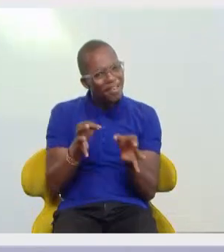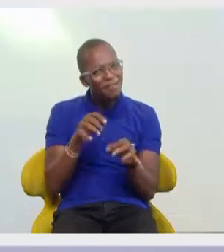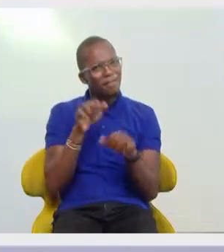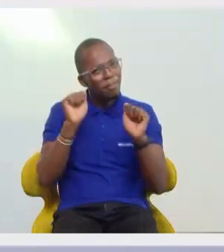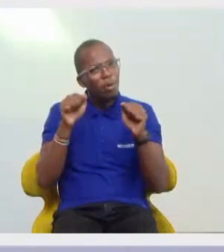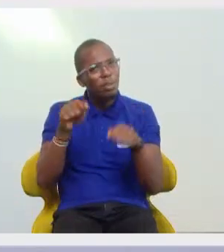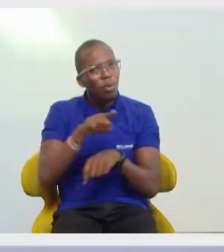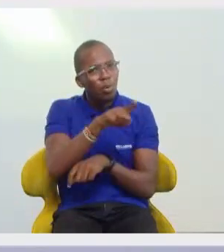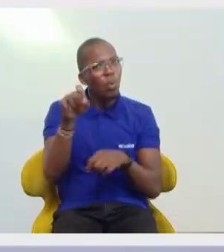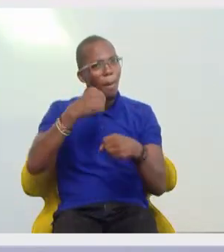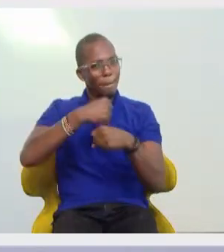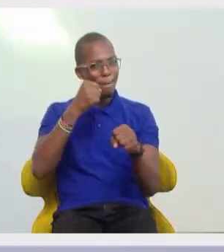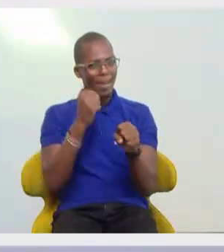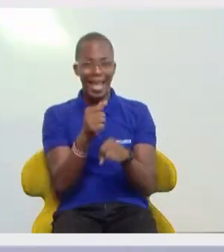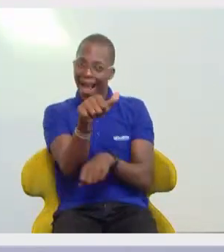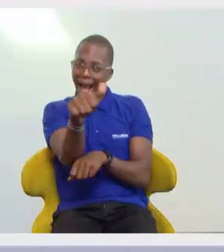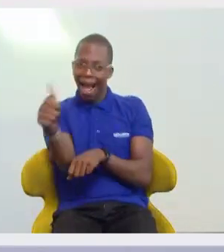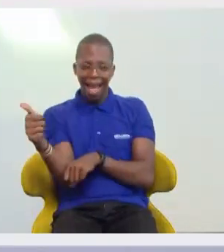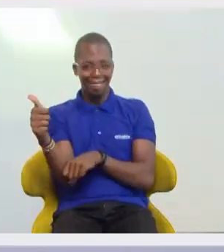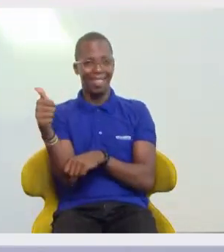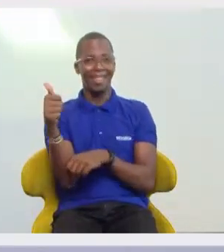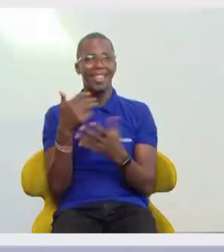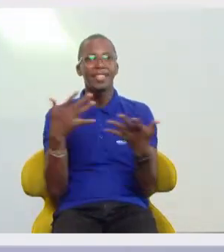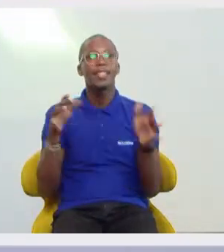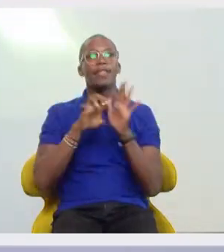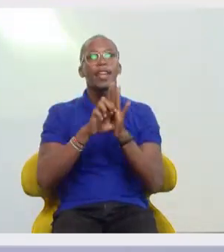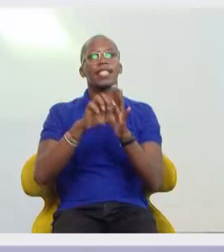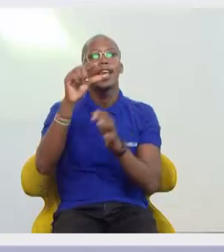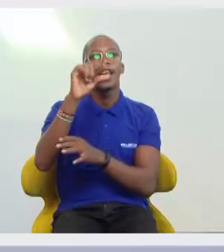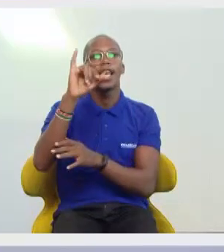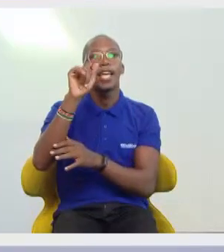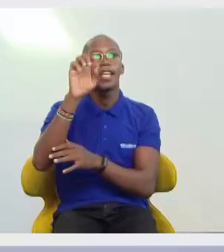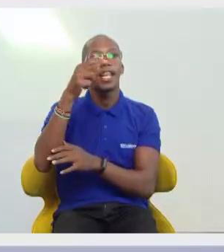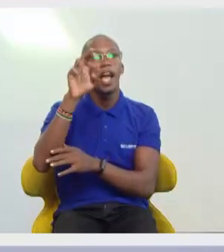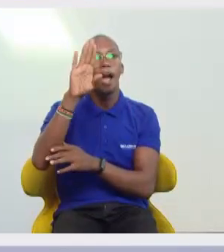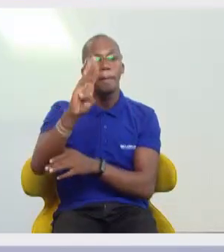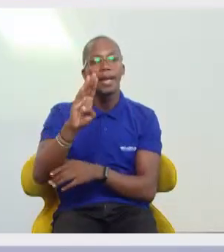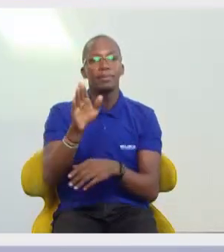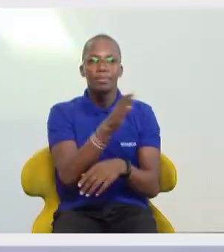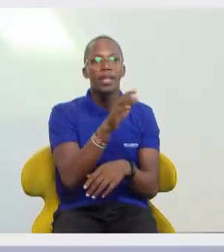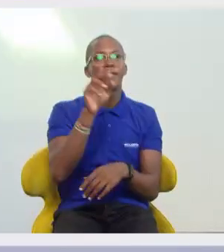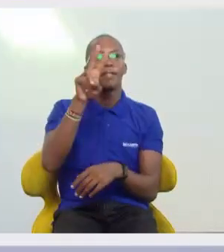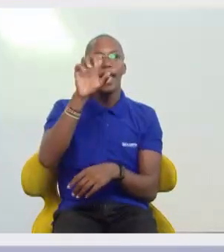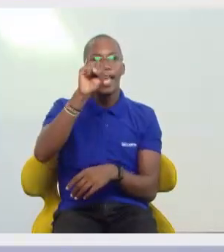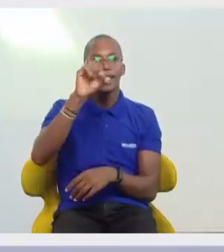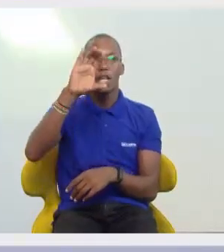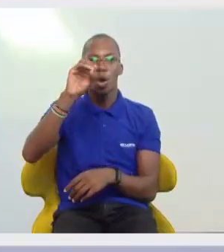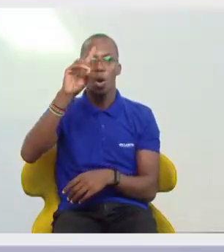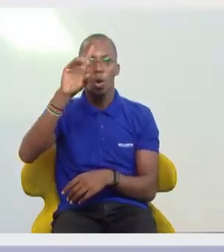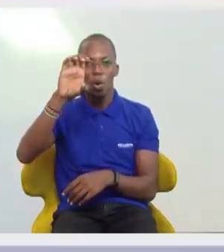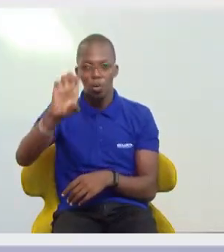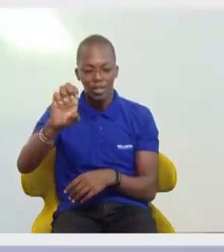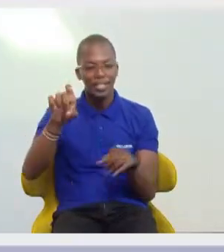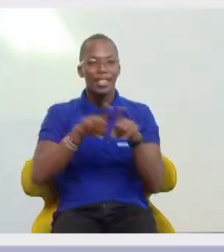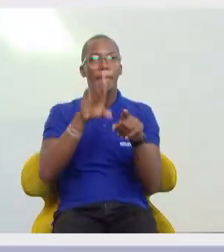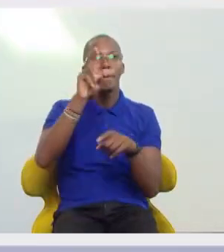other platform like GitHub, Glitch, and VS Code to be